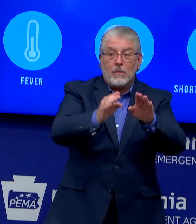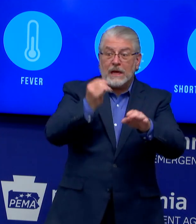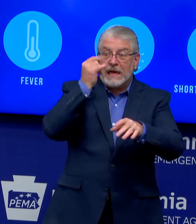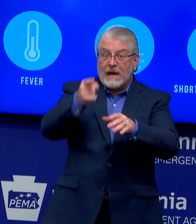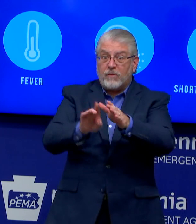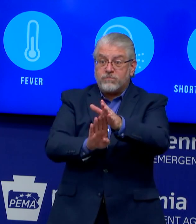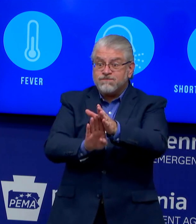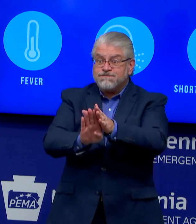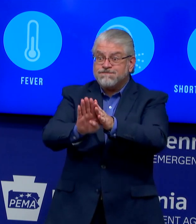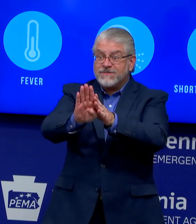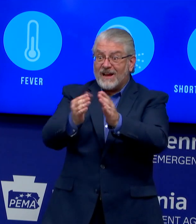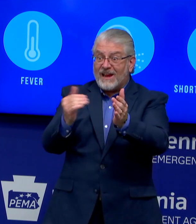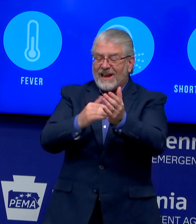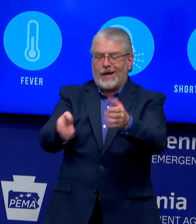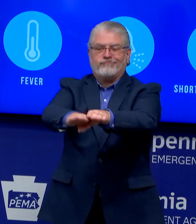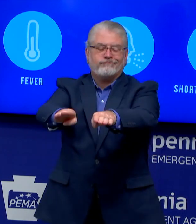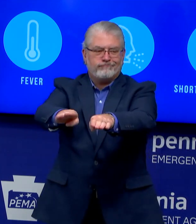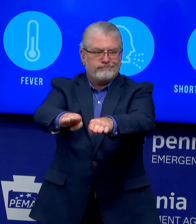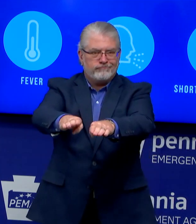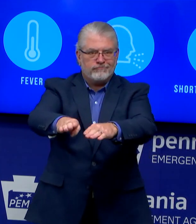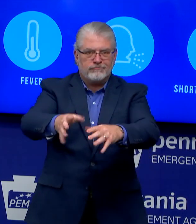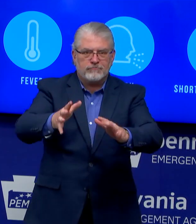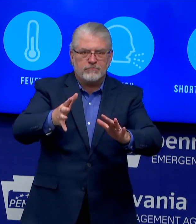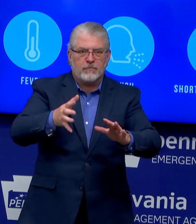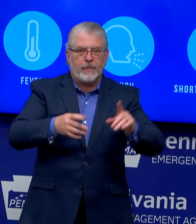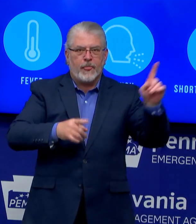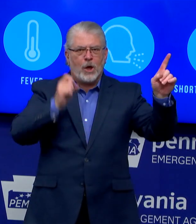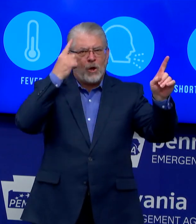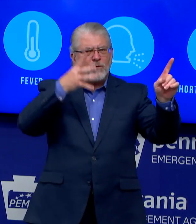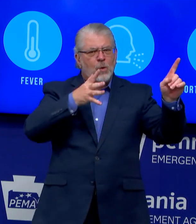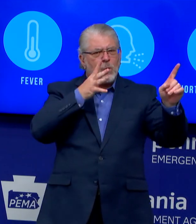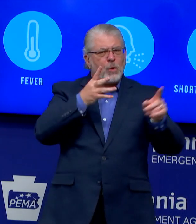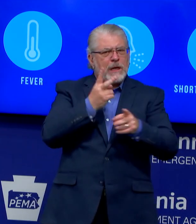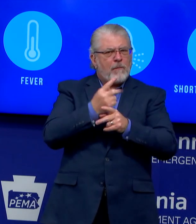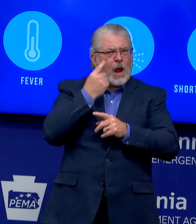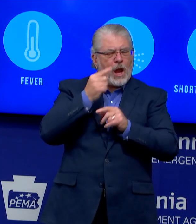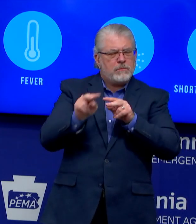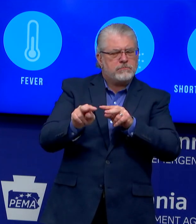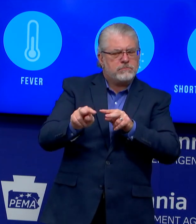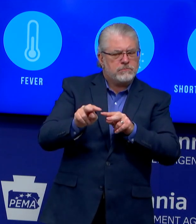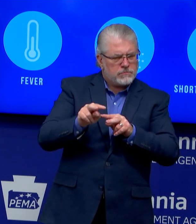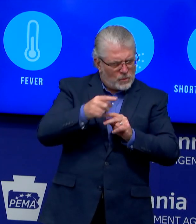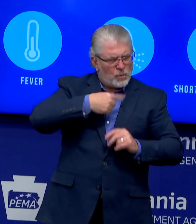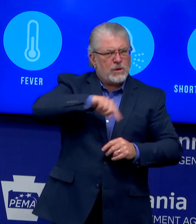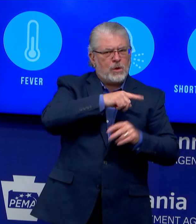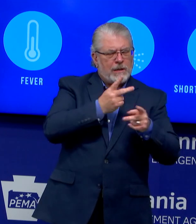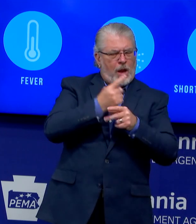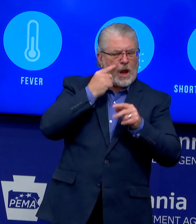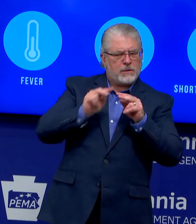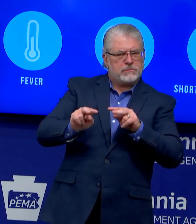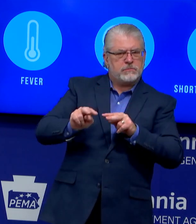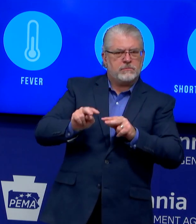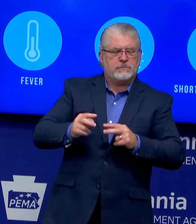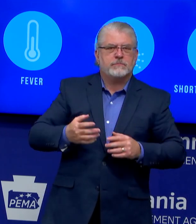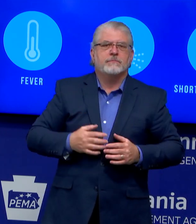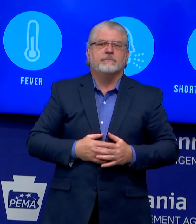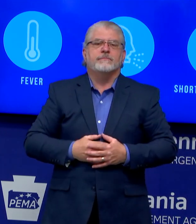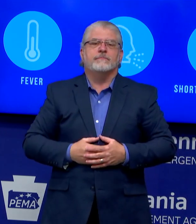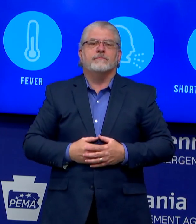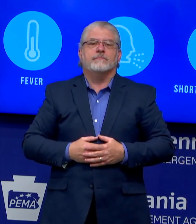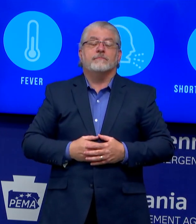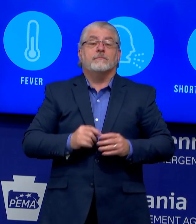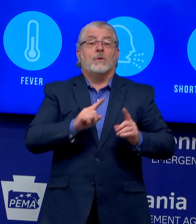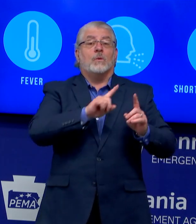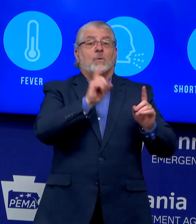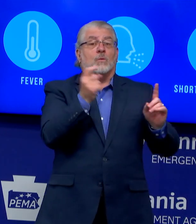we will proceed. As a follow-up to that, we are seeing the daily numbers over the past few days not increasing quite as much as